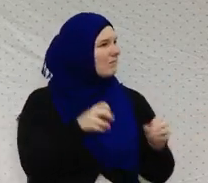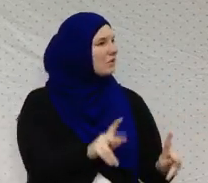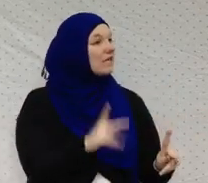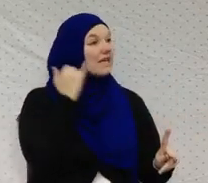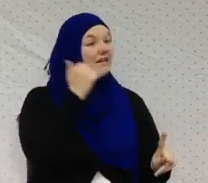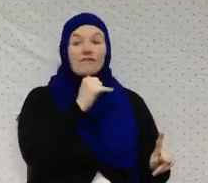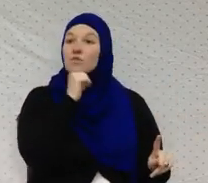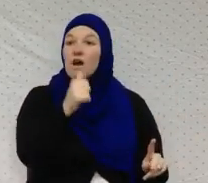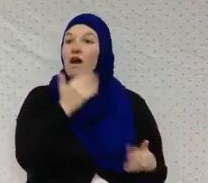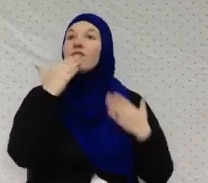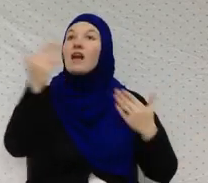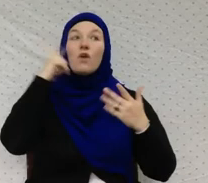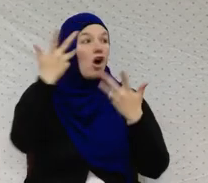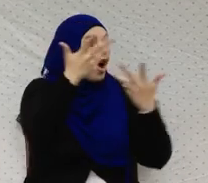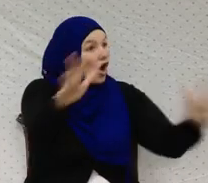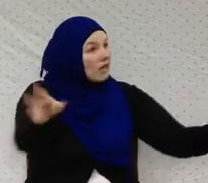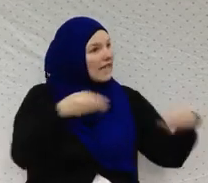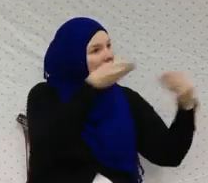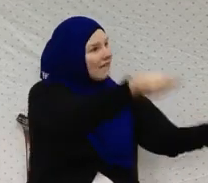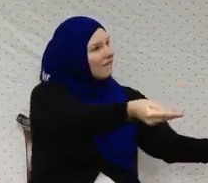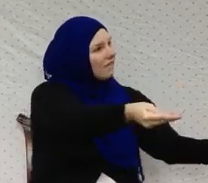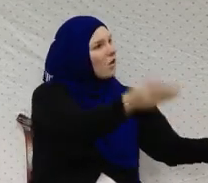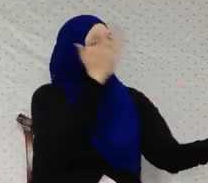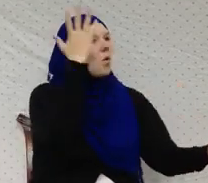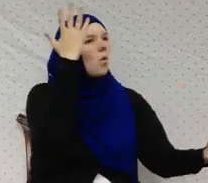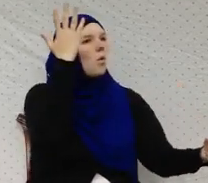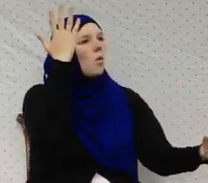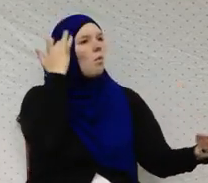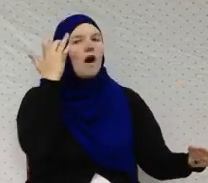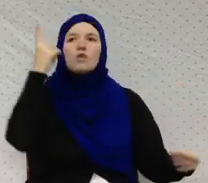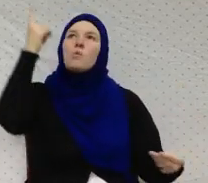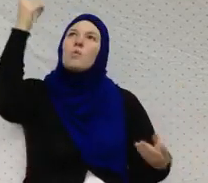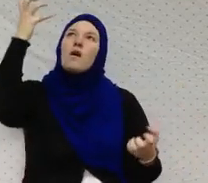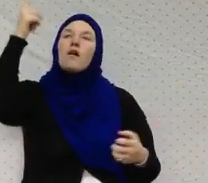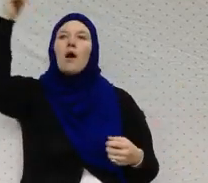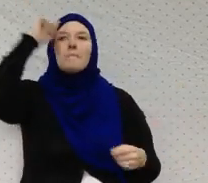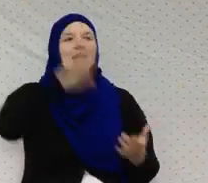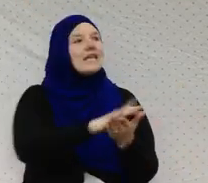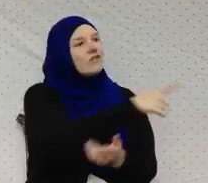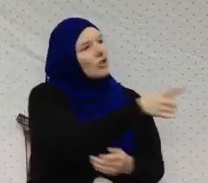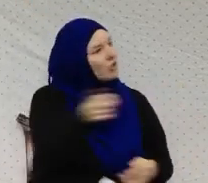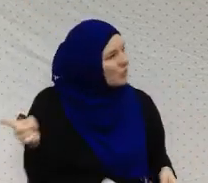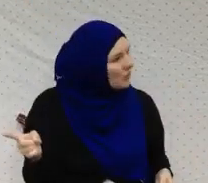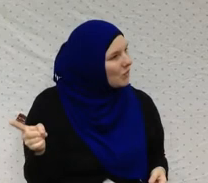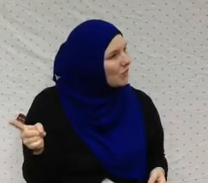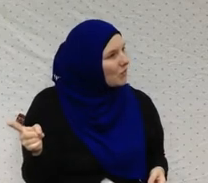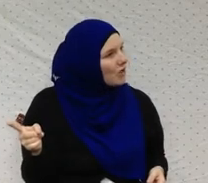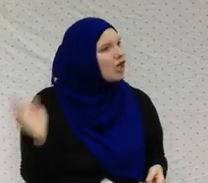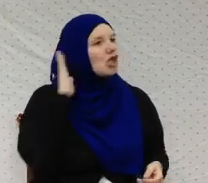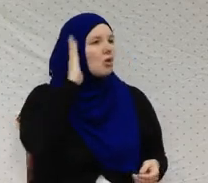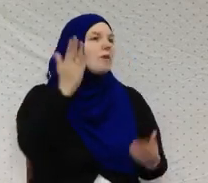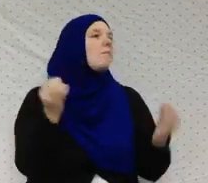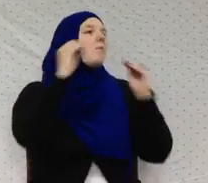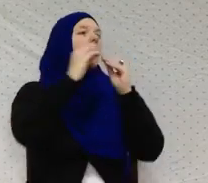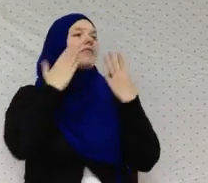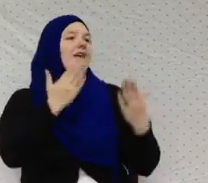don't appreciate what He already gave you, why do you want Him to believe you that you will be